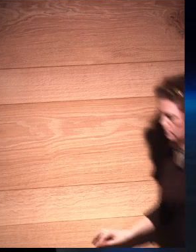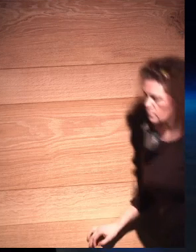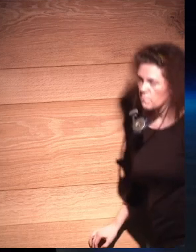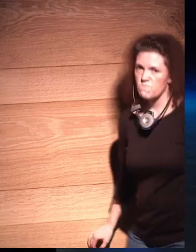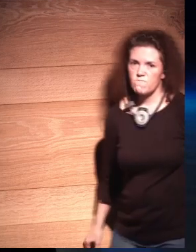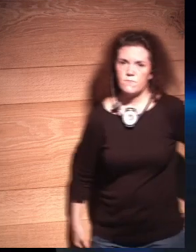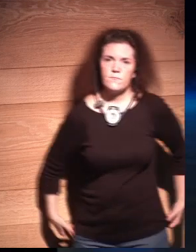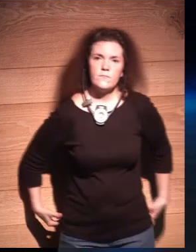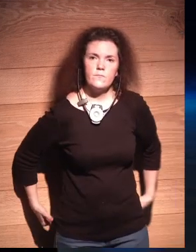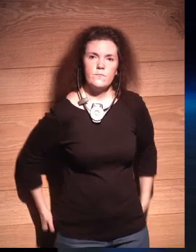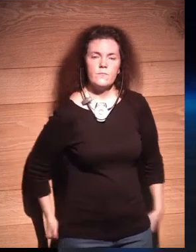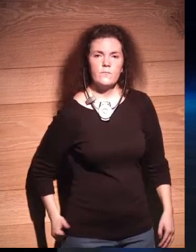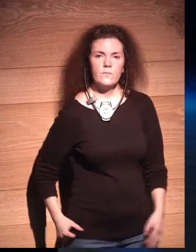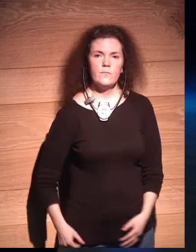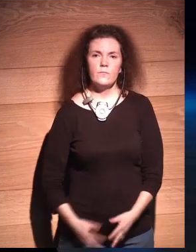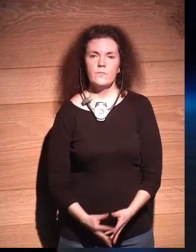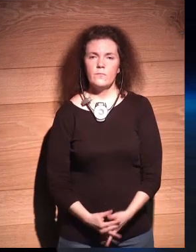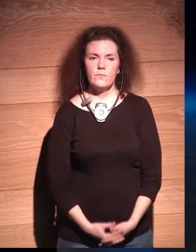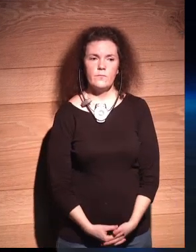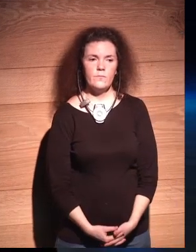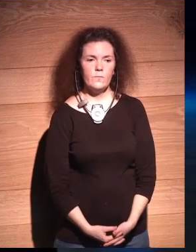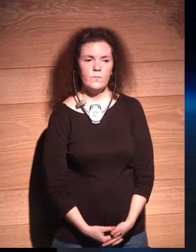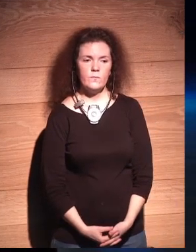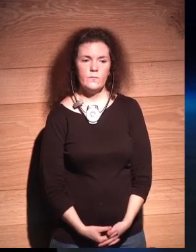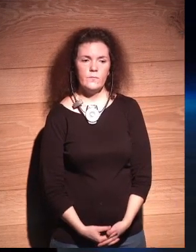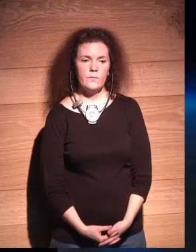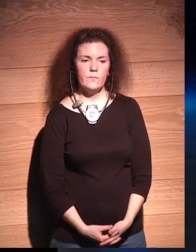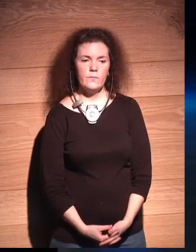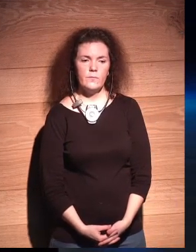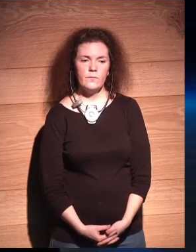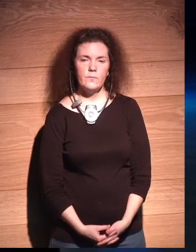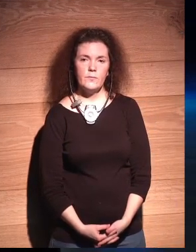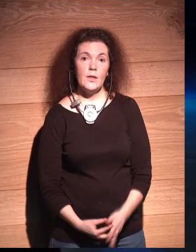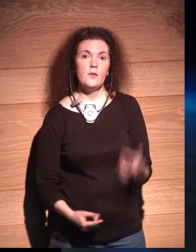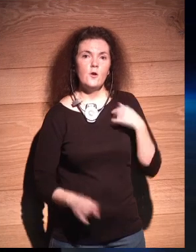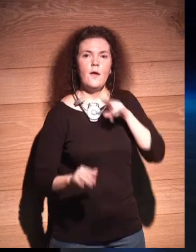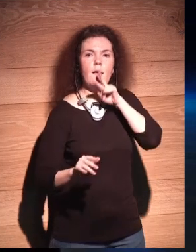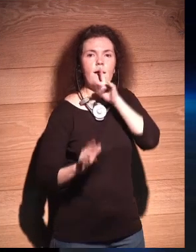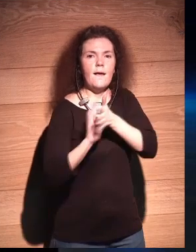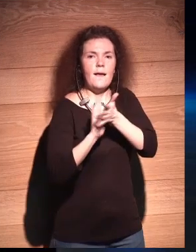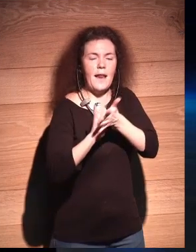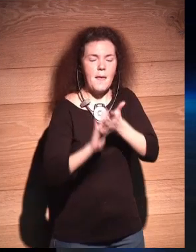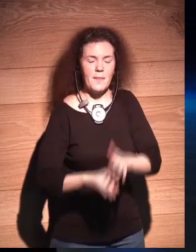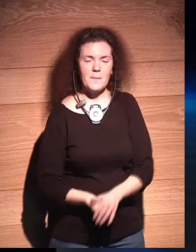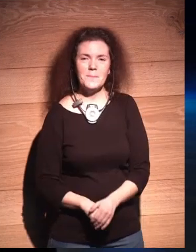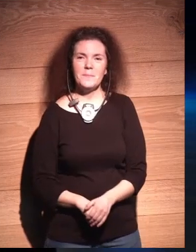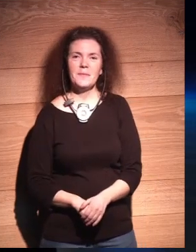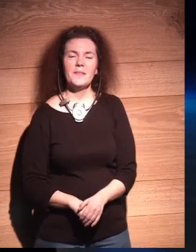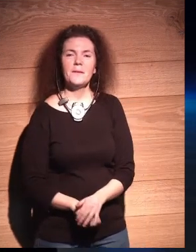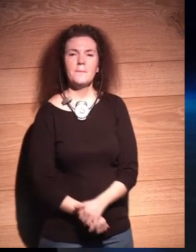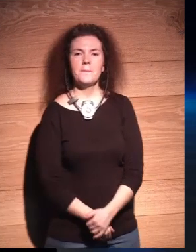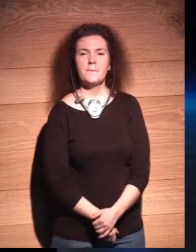Hello? Yeah, I'm here. I'll be faster. Yeah, someone already. Okay. Okay, I have it. Sorry.